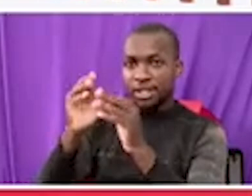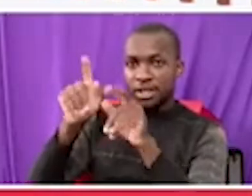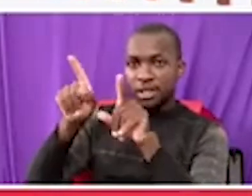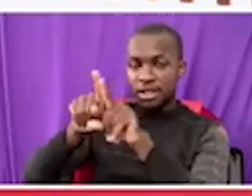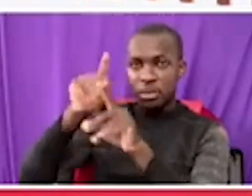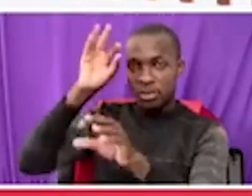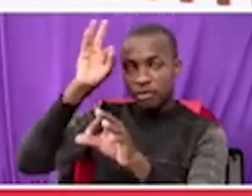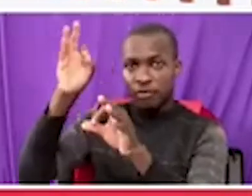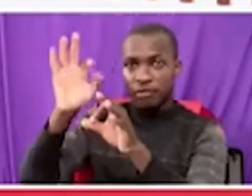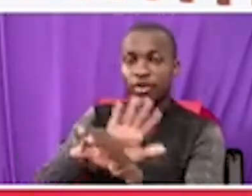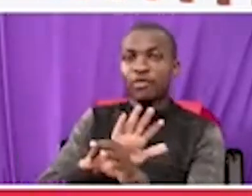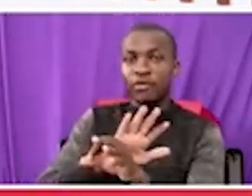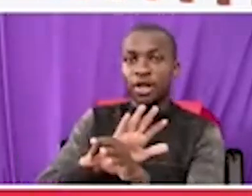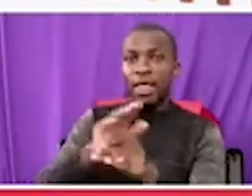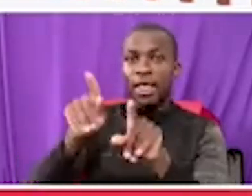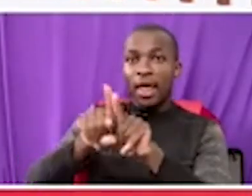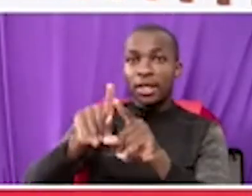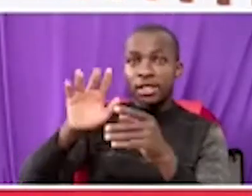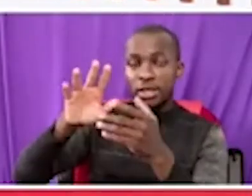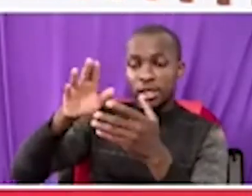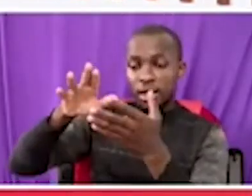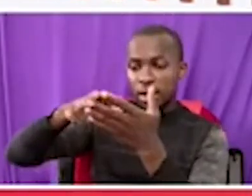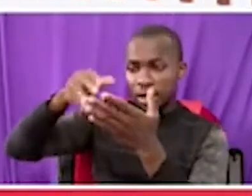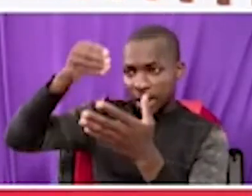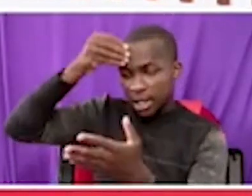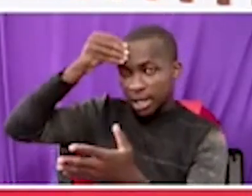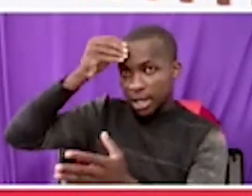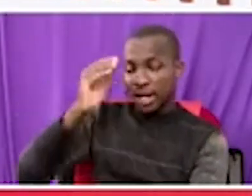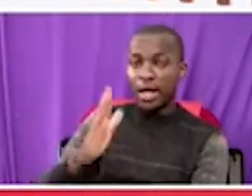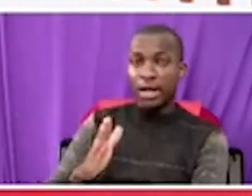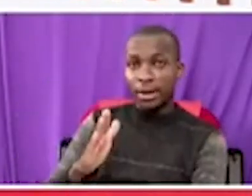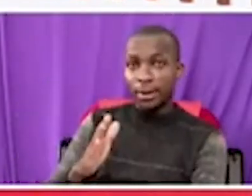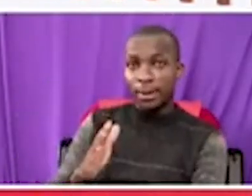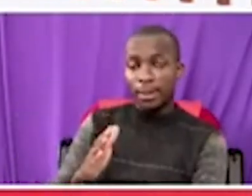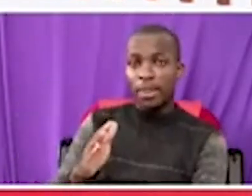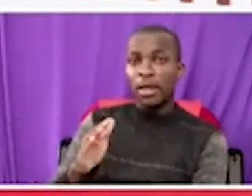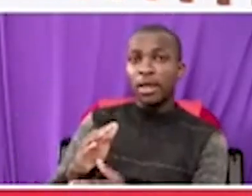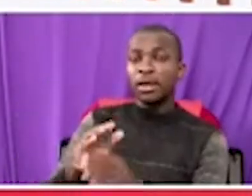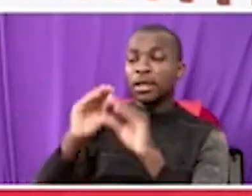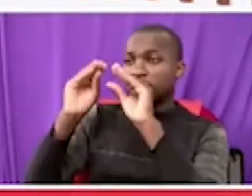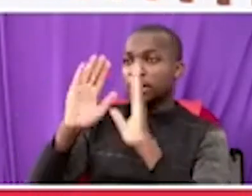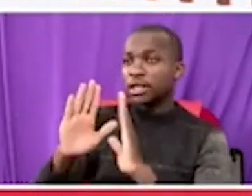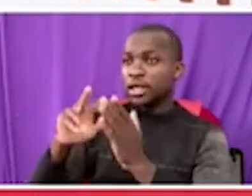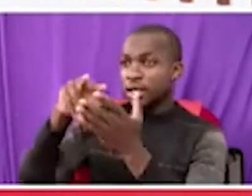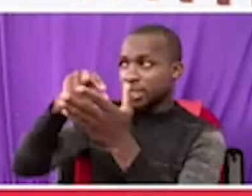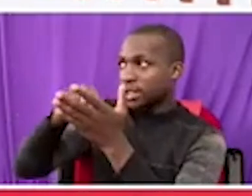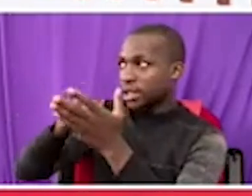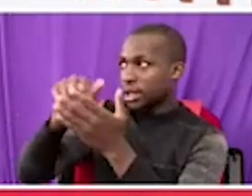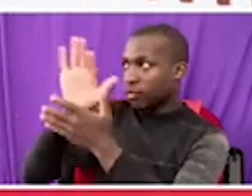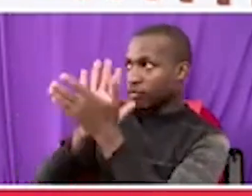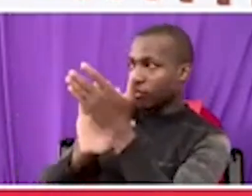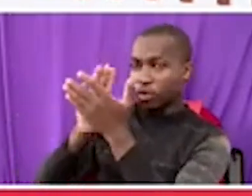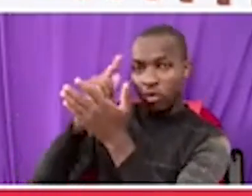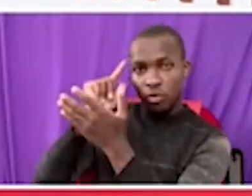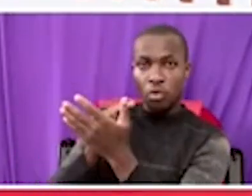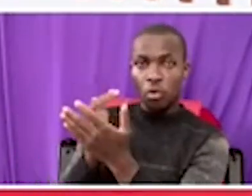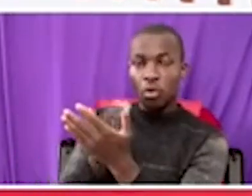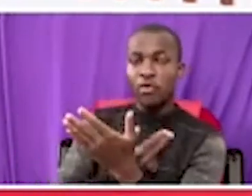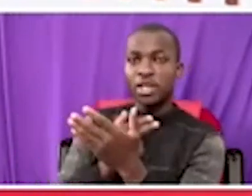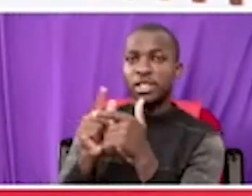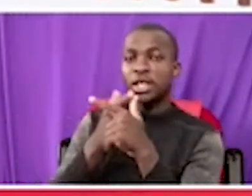Eton as a student, the teachers there would stand in front of us and they would tell